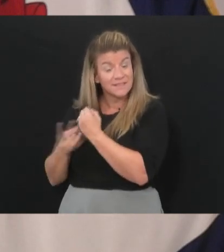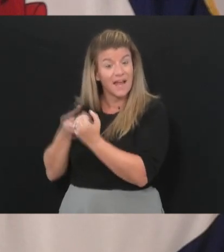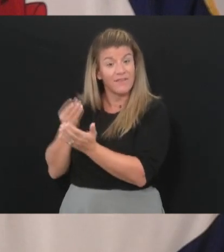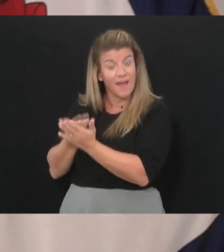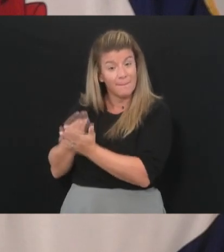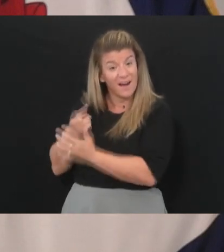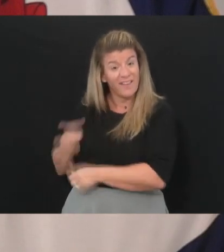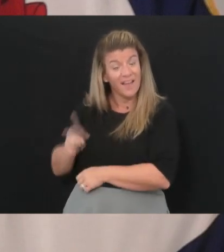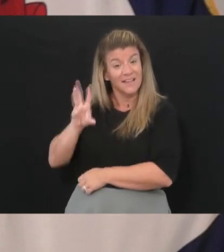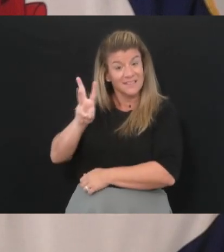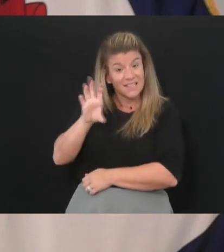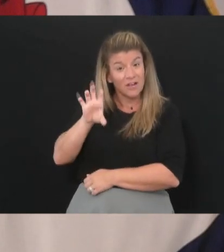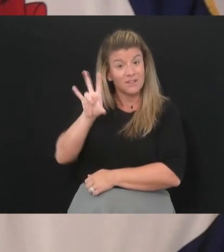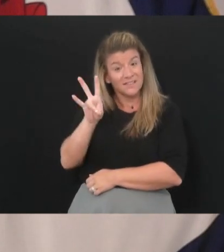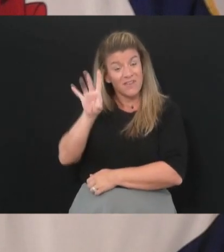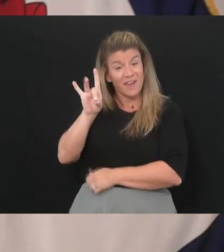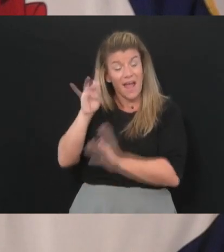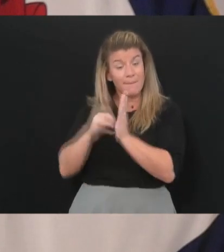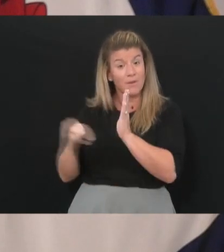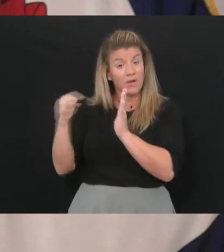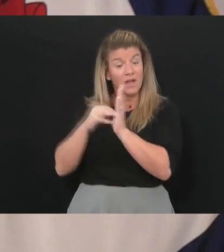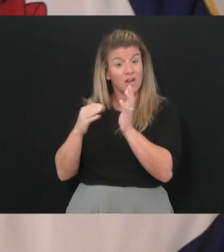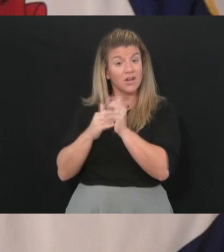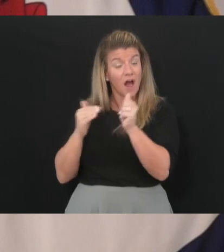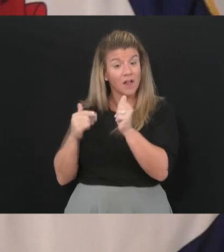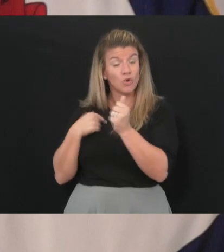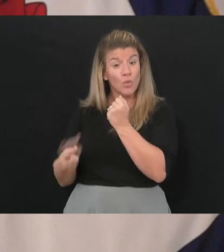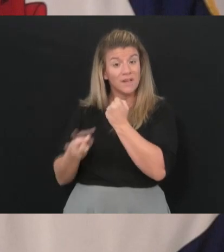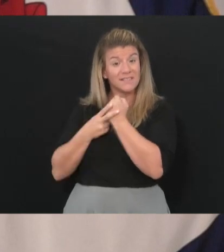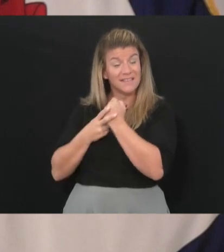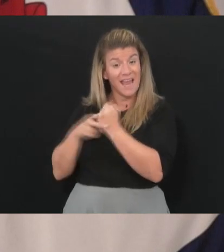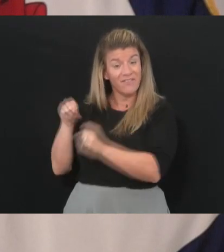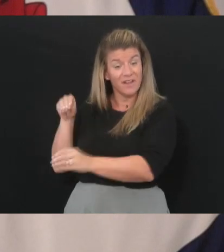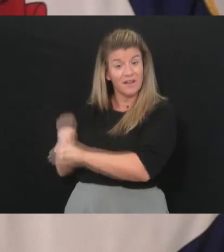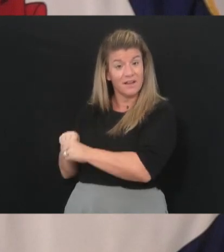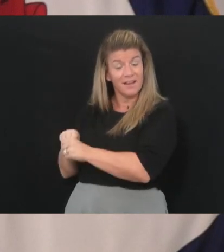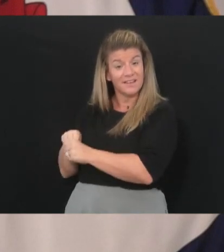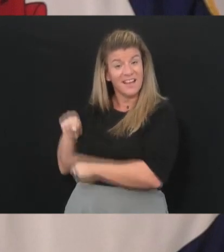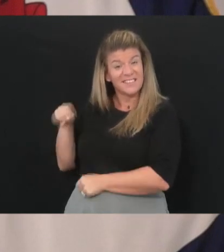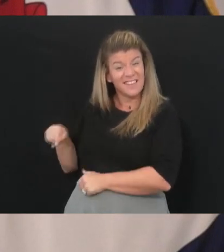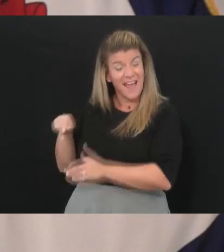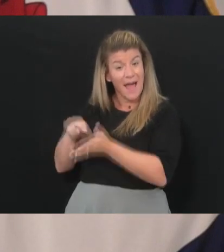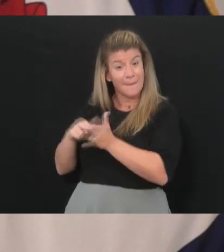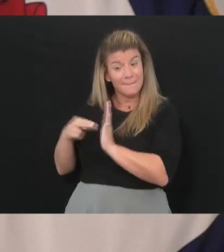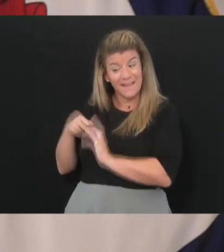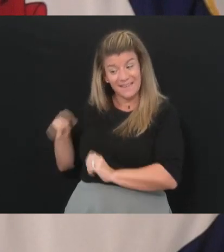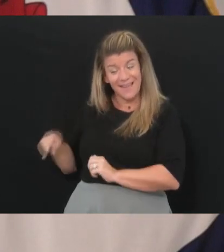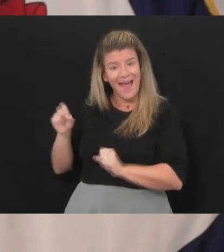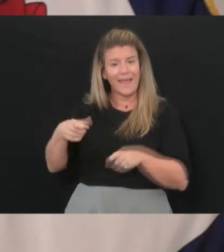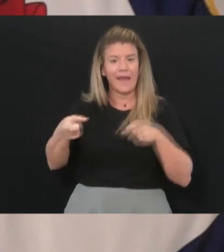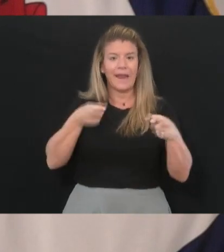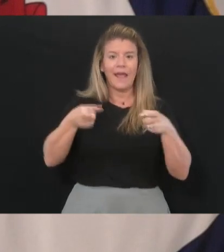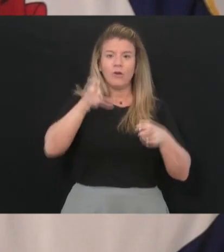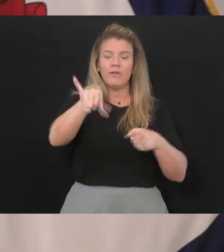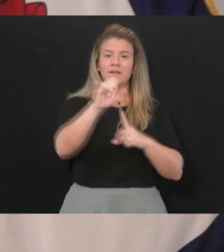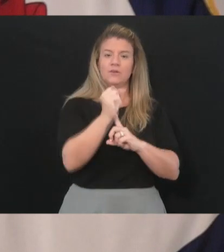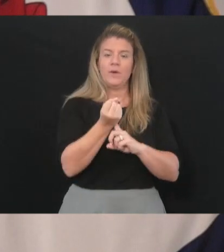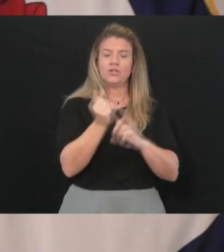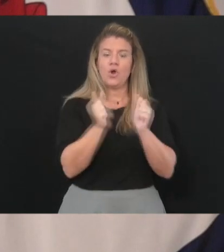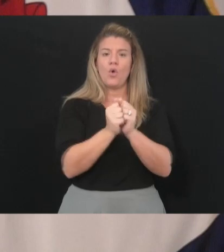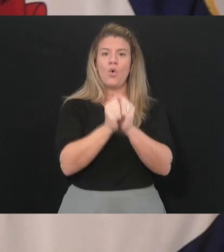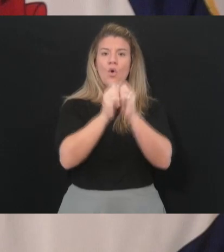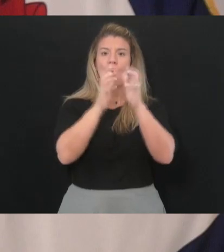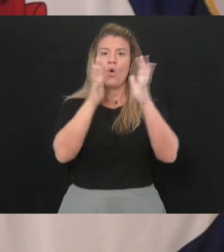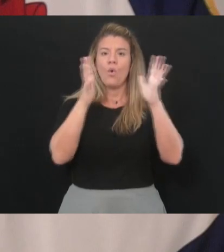the $678 million, and we've got money there to be able to handle this situation without